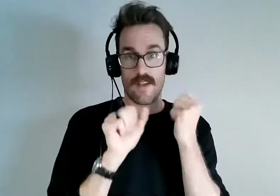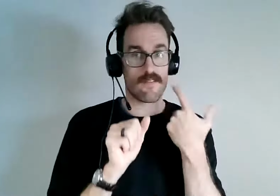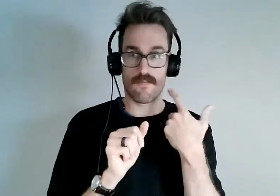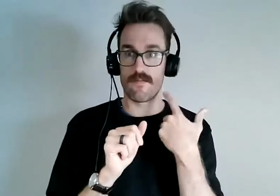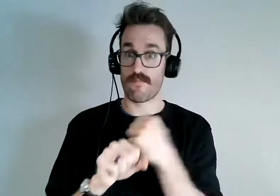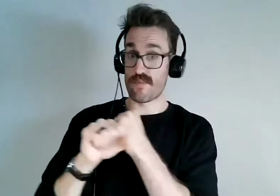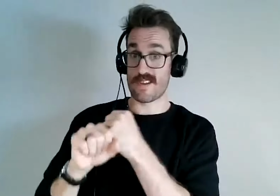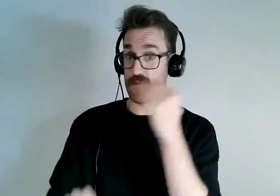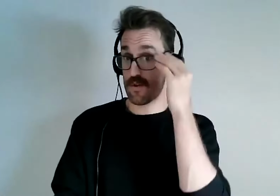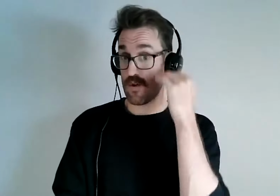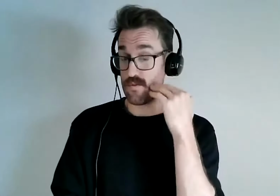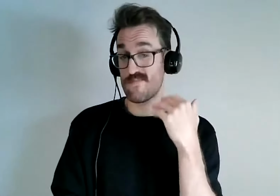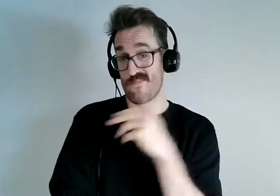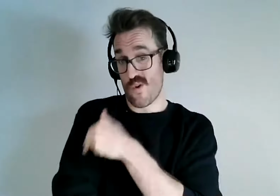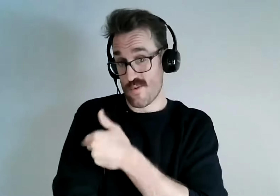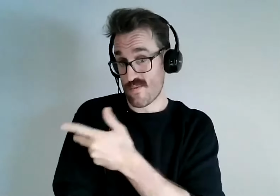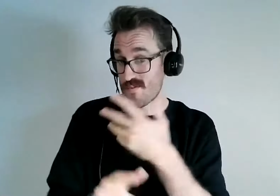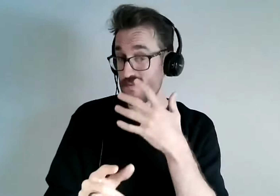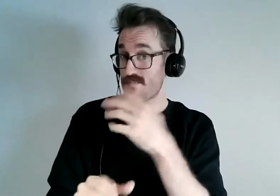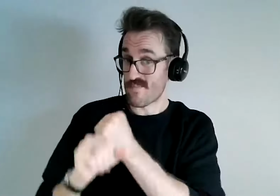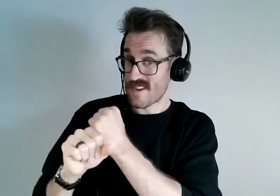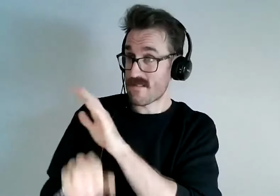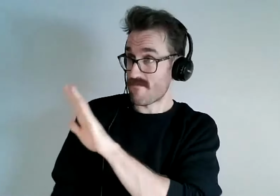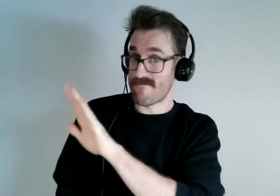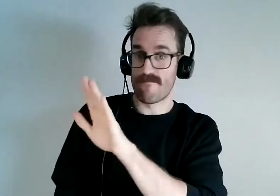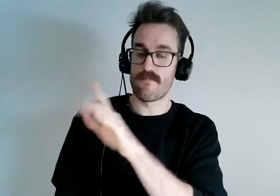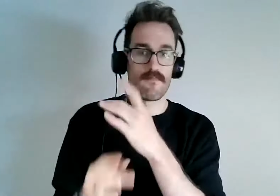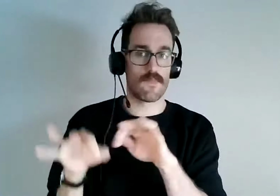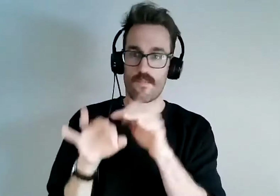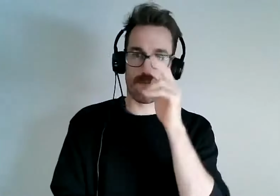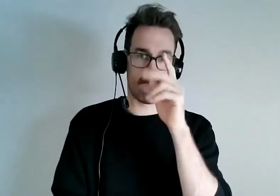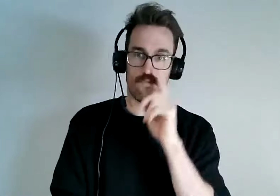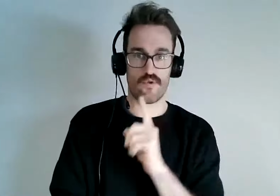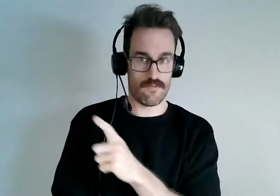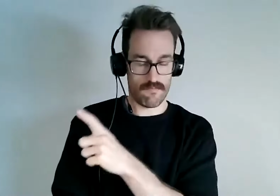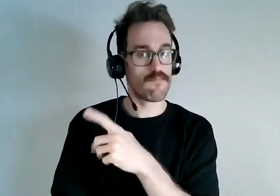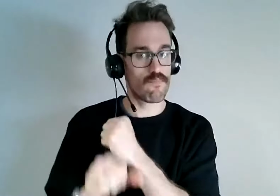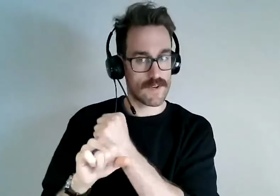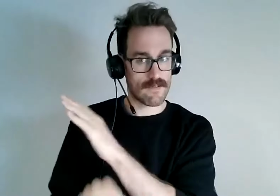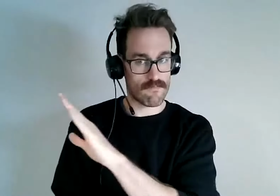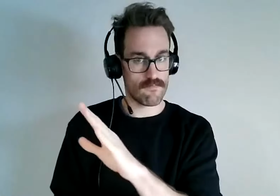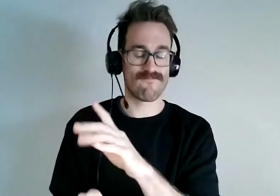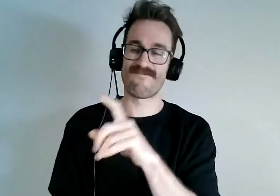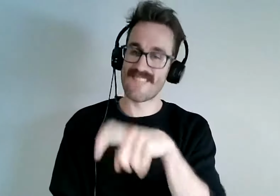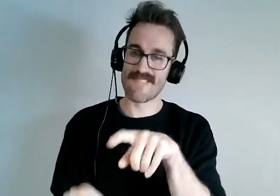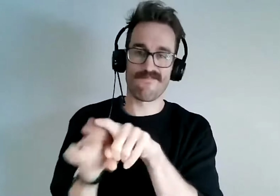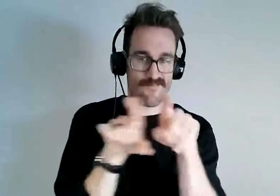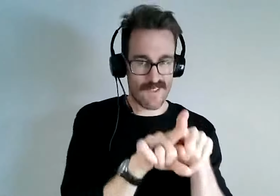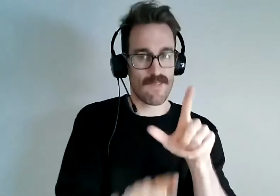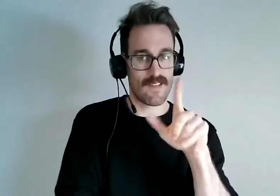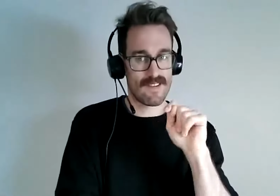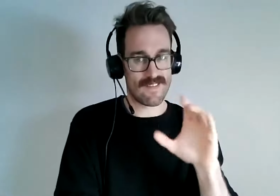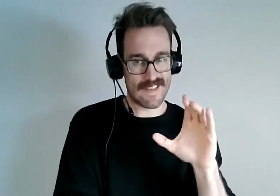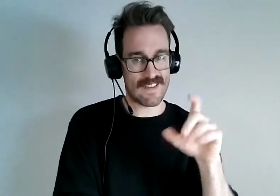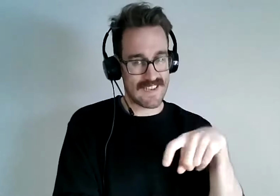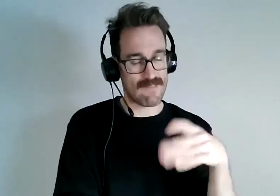and that was all very good and important. Of course, we want to protect our frontline workers in hospitals, but we needed to do the same in long-term care.